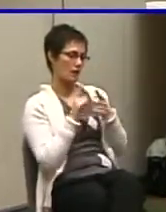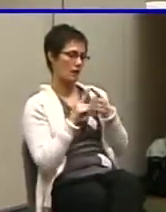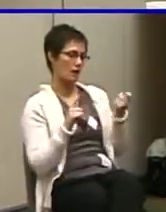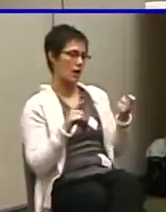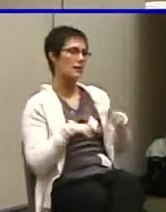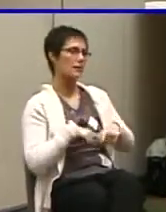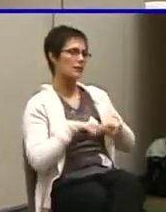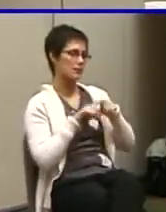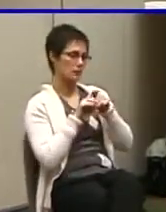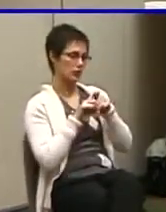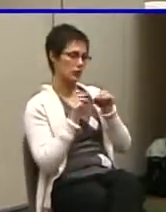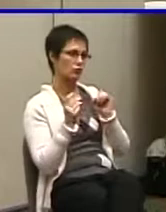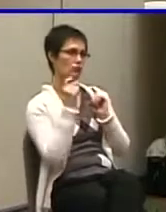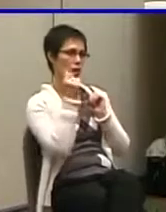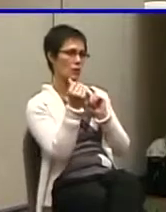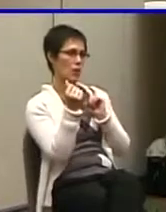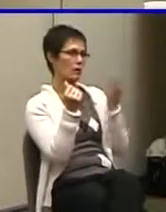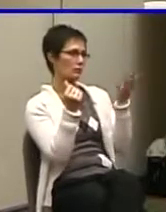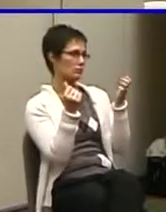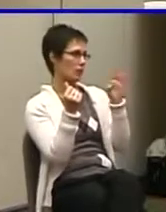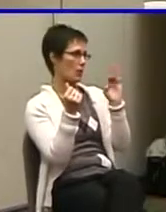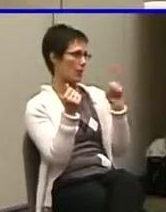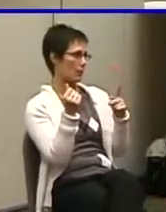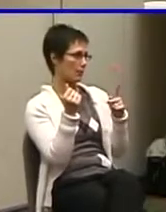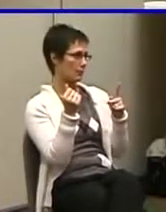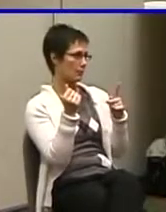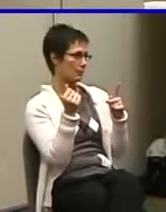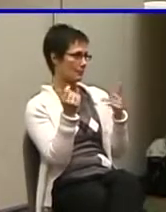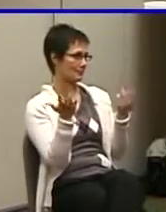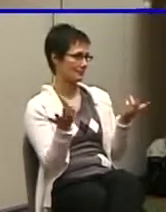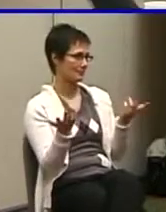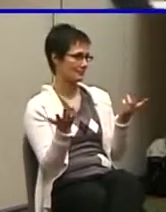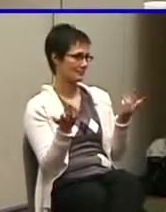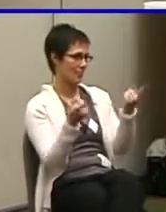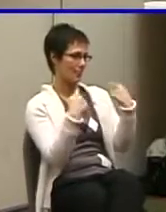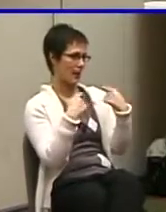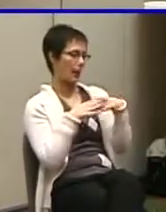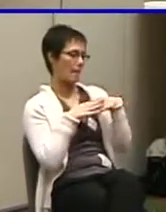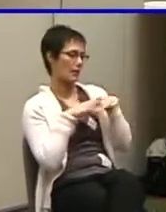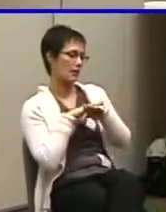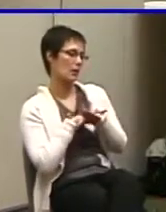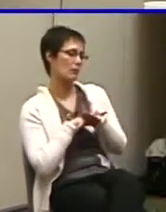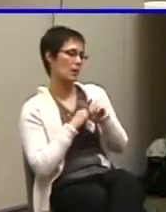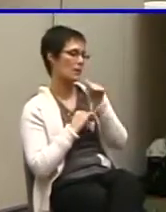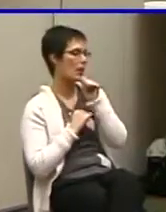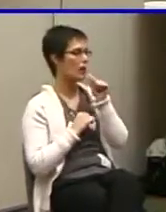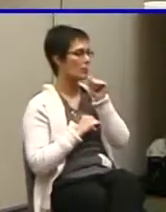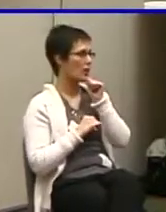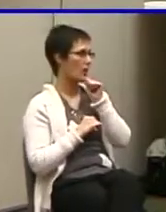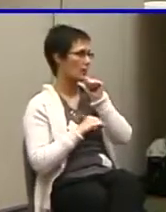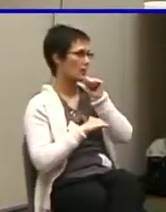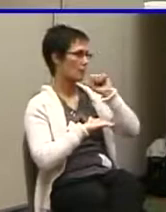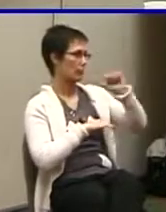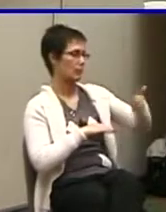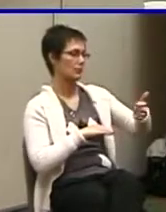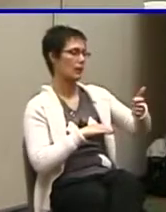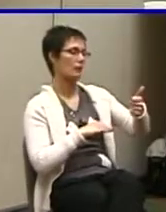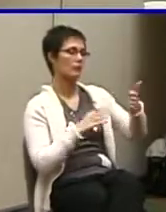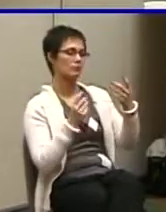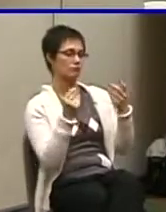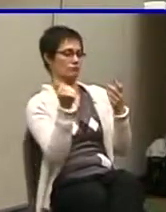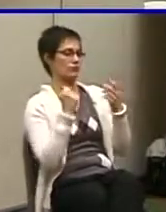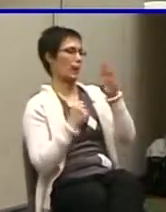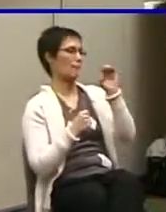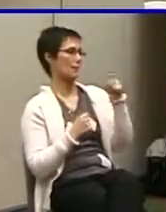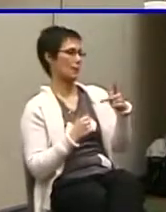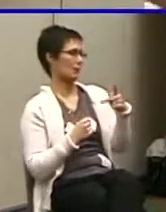a suspension, right away they want a BIP. You know, or they come in from a private placement, right away they want a BIP. And